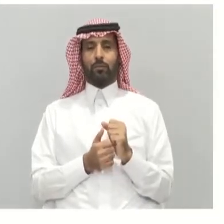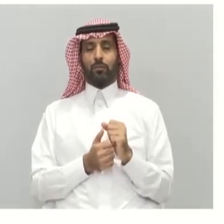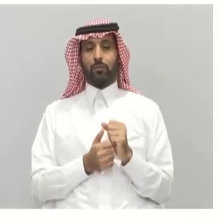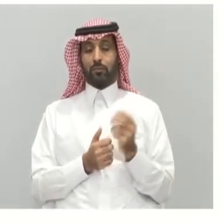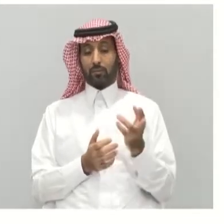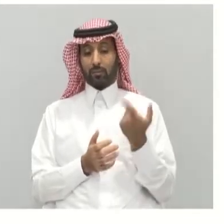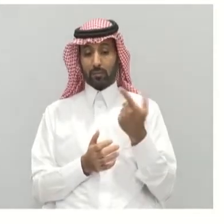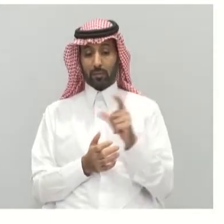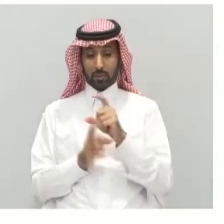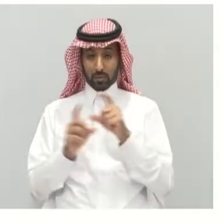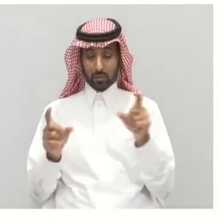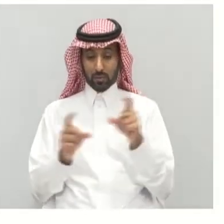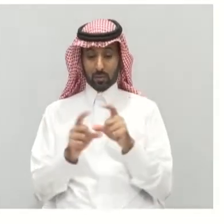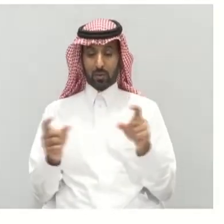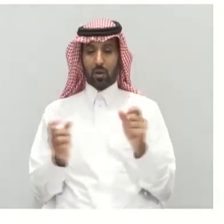May 25th,